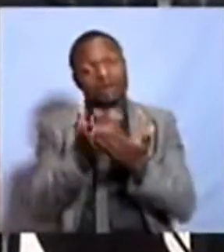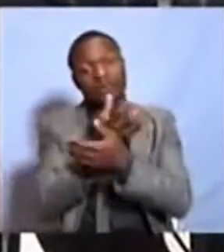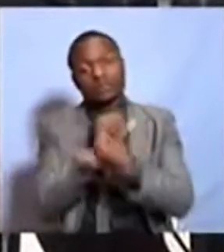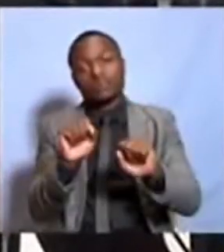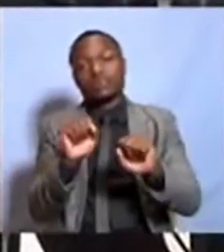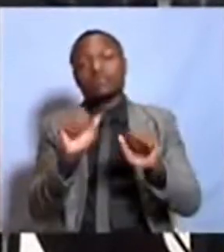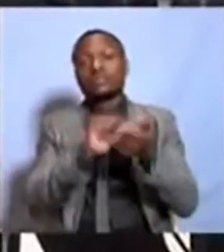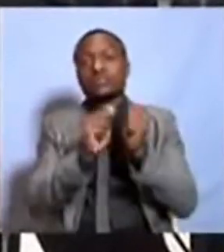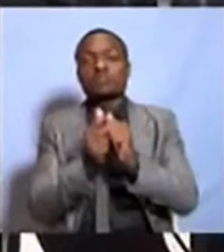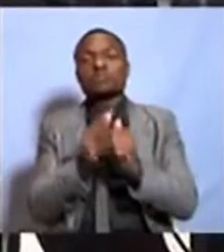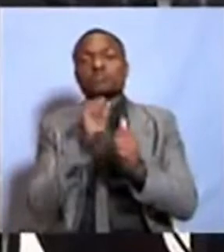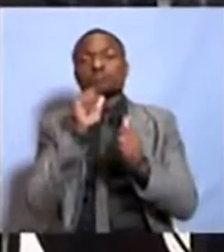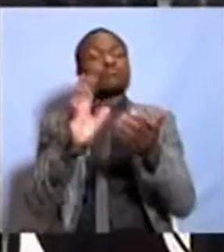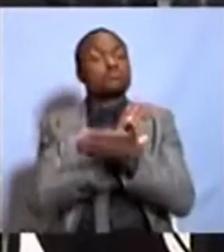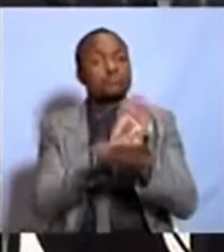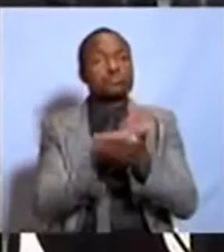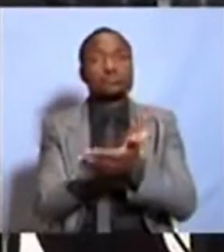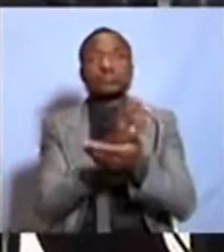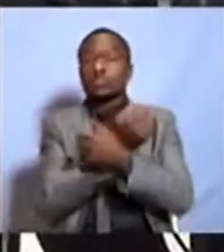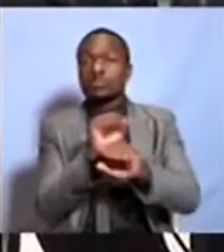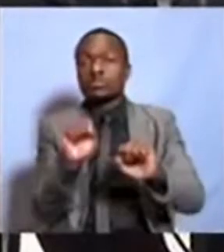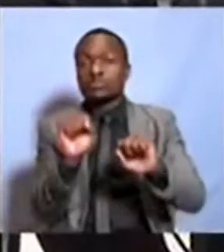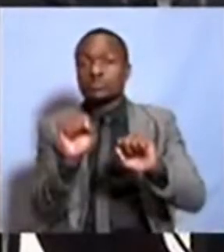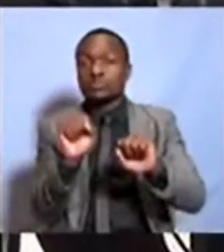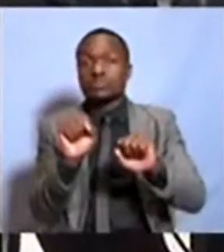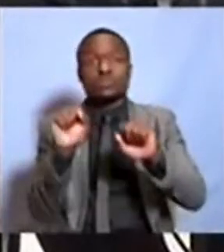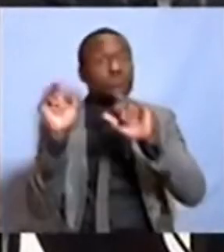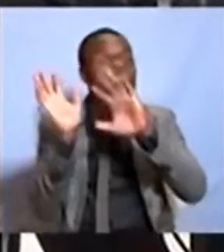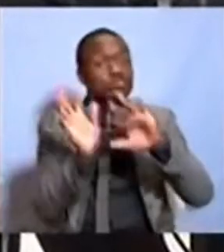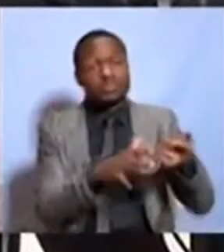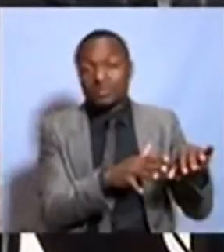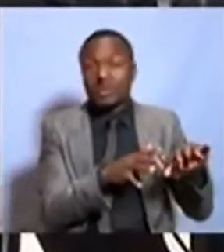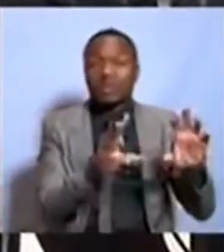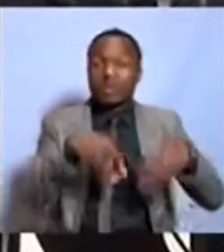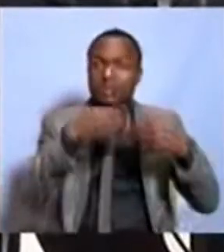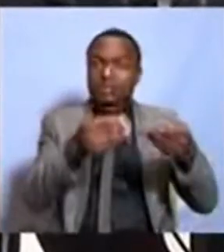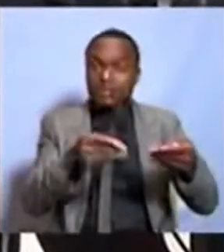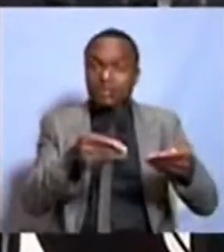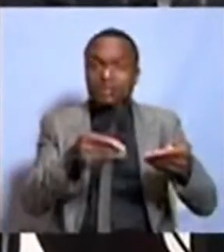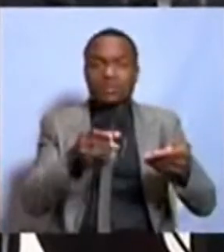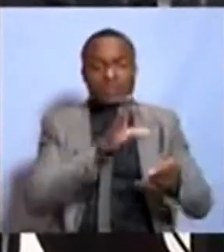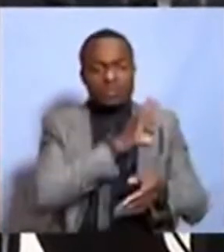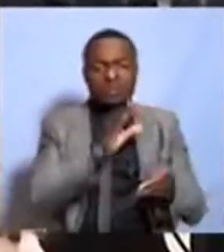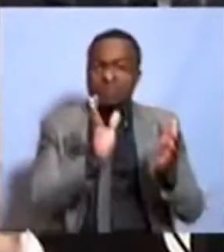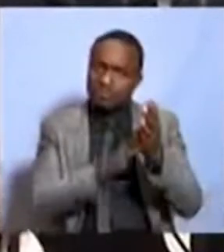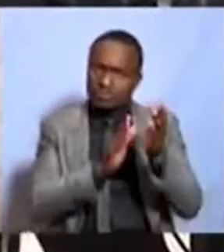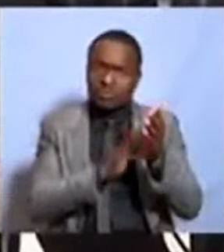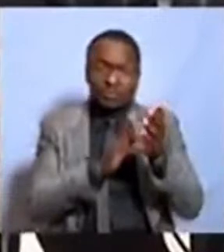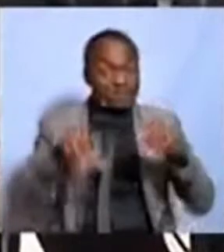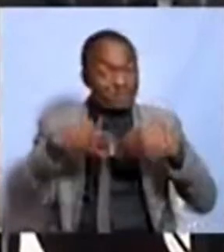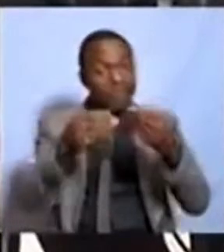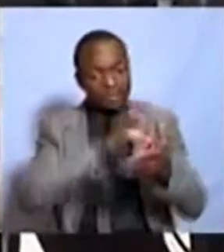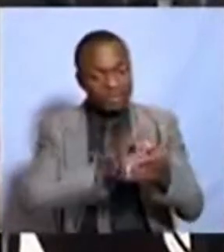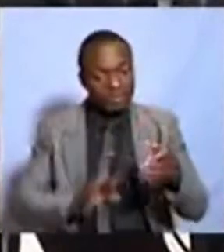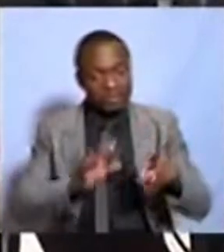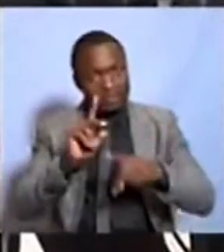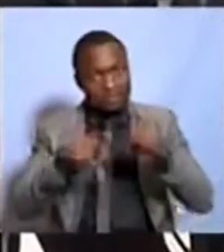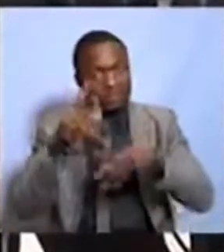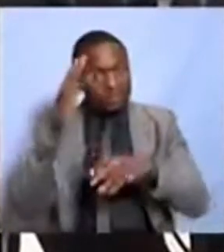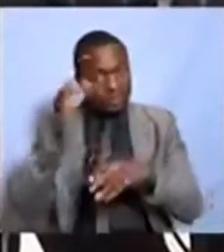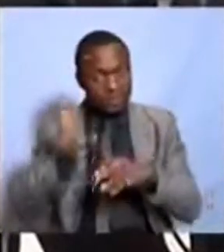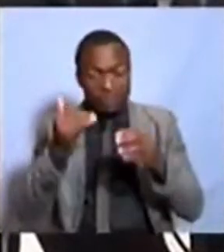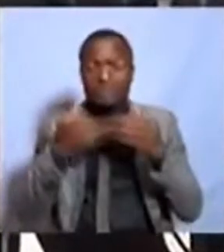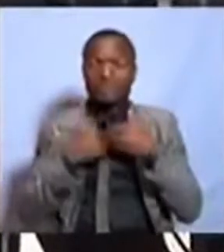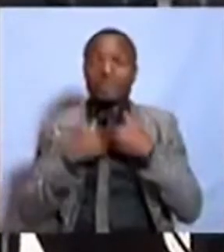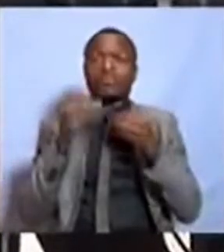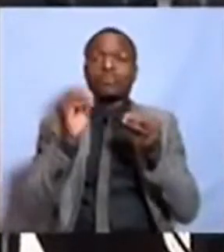of quick solutions like giving school parks or providing food to people? Why not have more GDP when you address